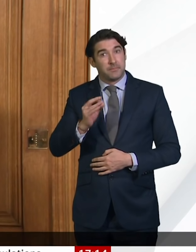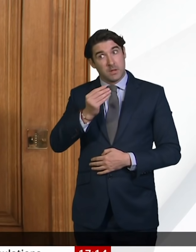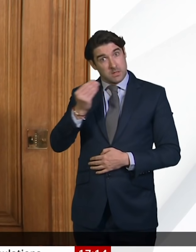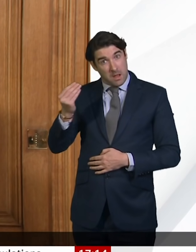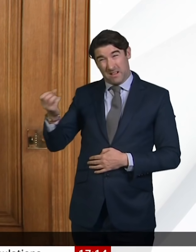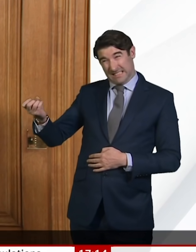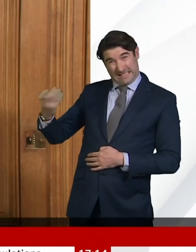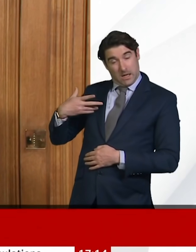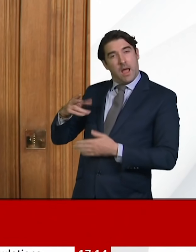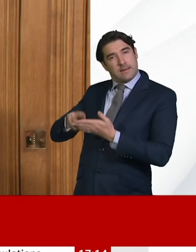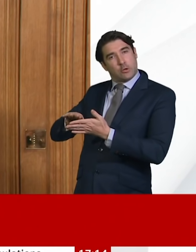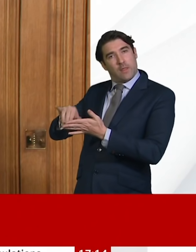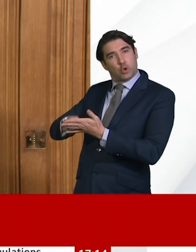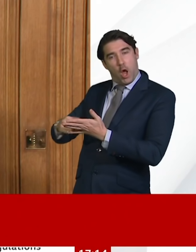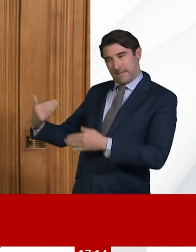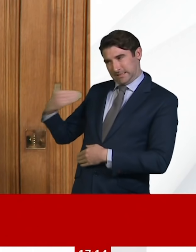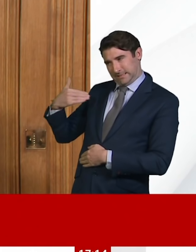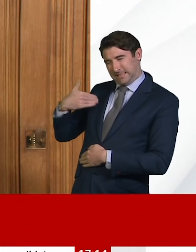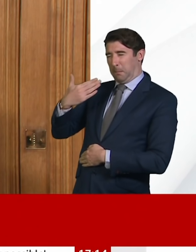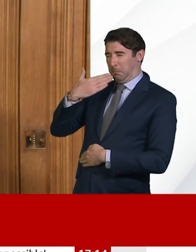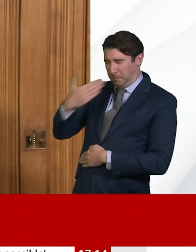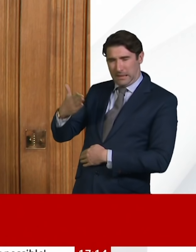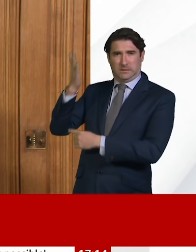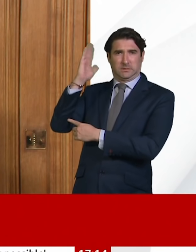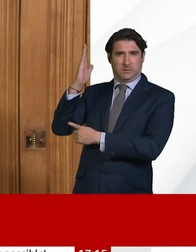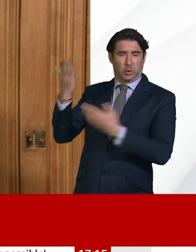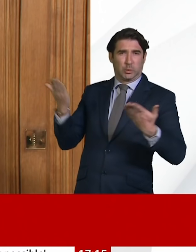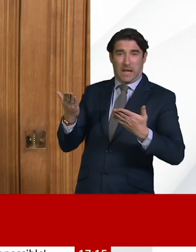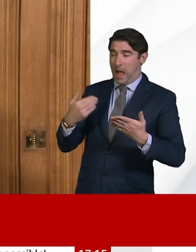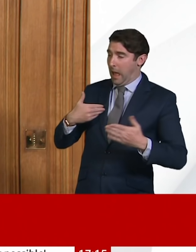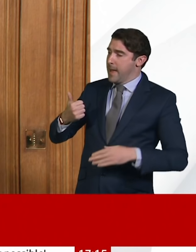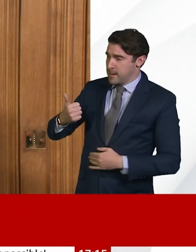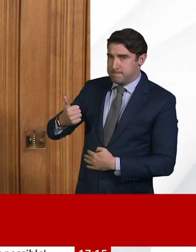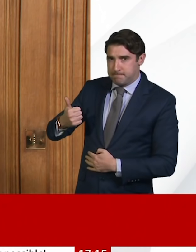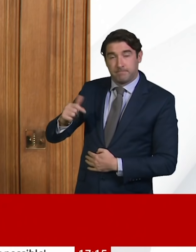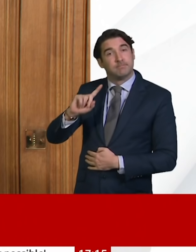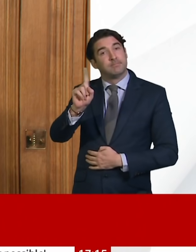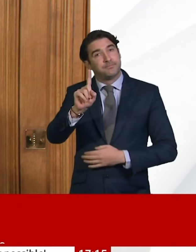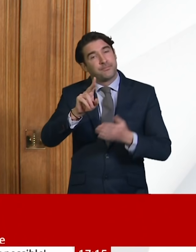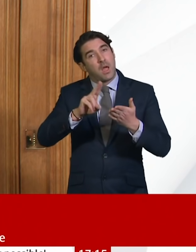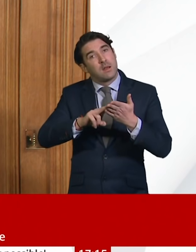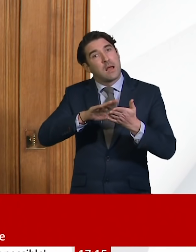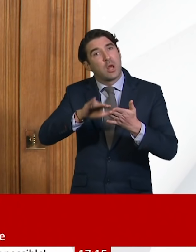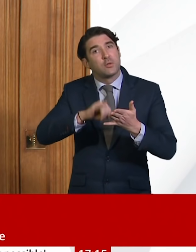me to stress really strongly to people this evening. And that is that the NHS is absolutely open for business, and it